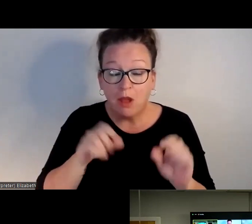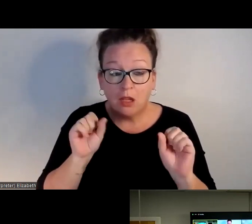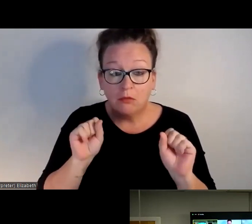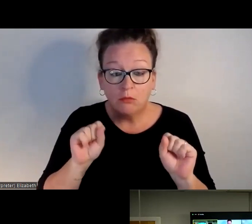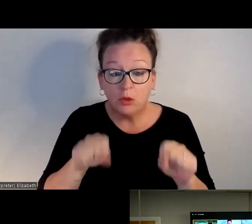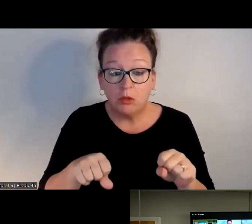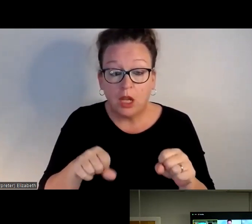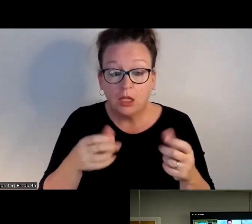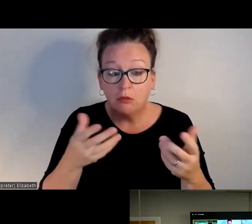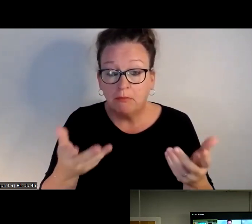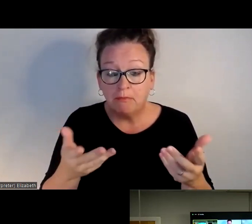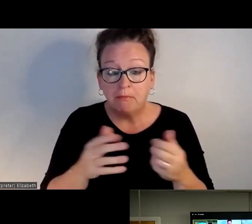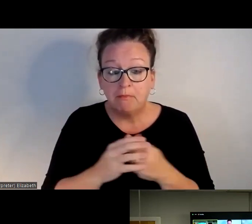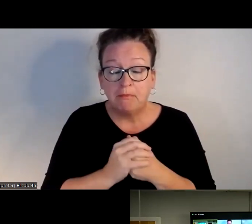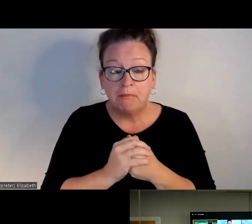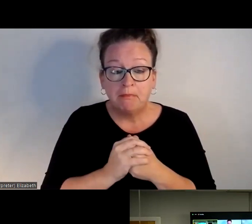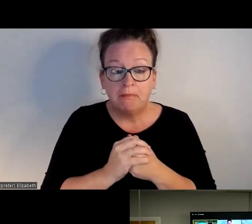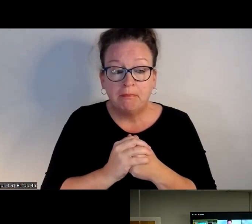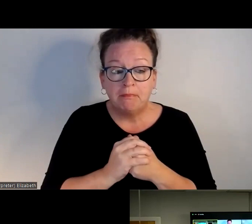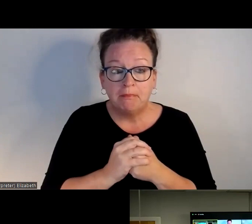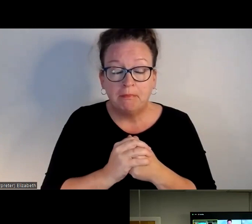or that you want to comment.